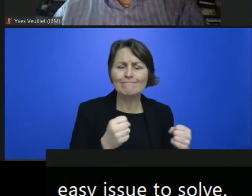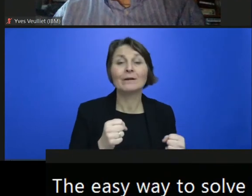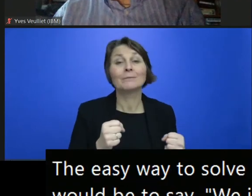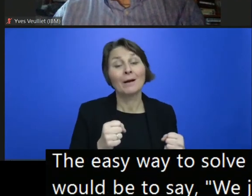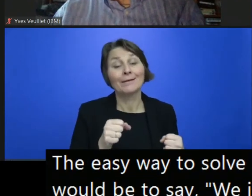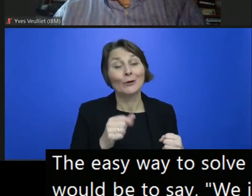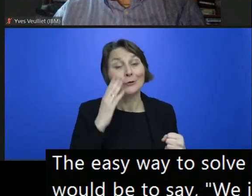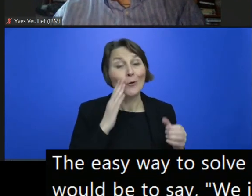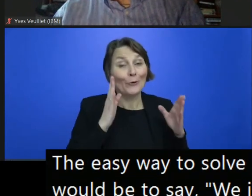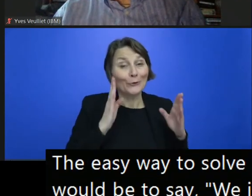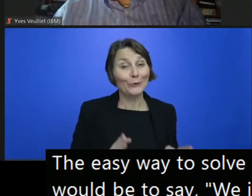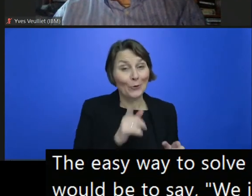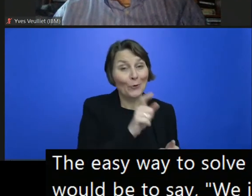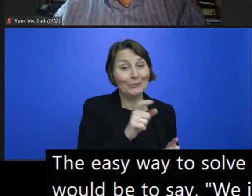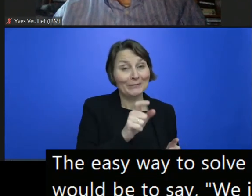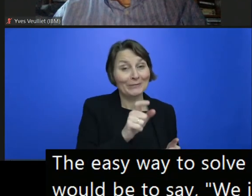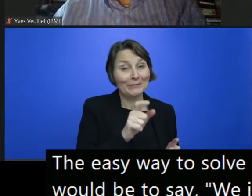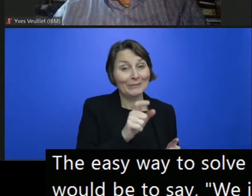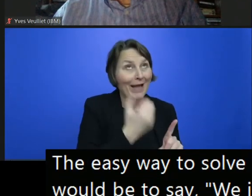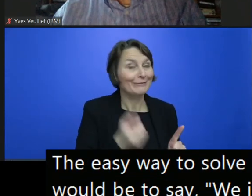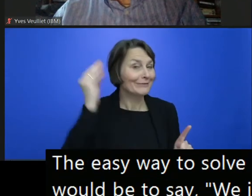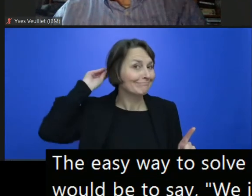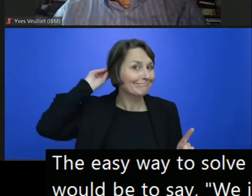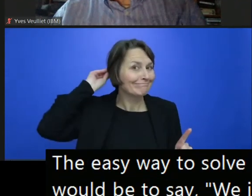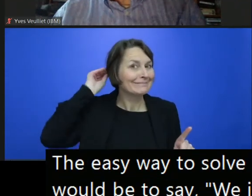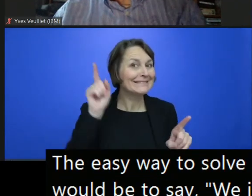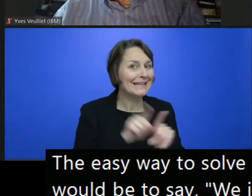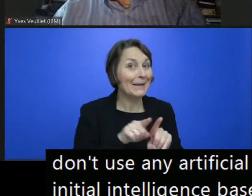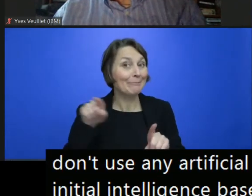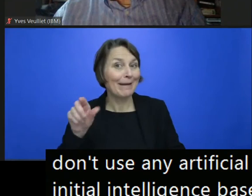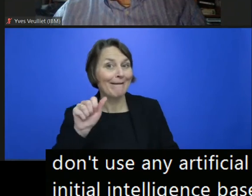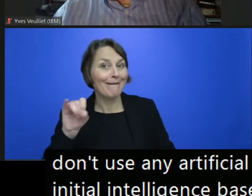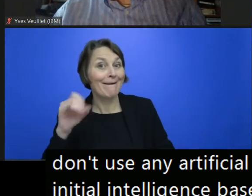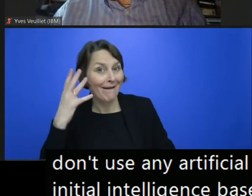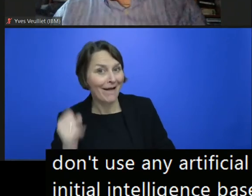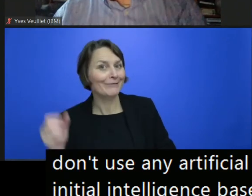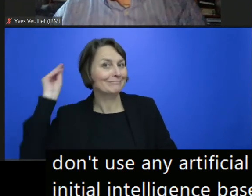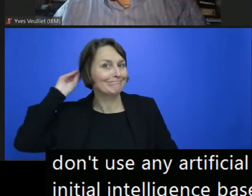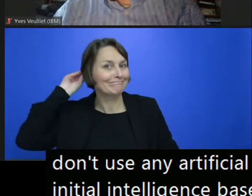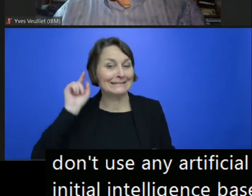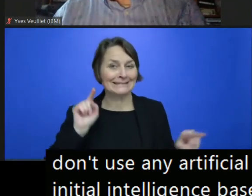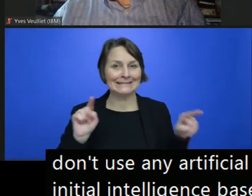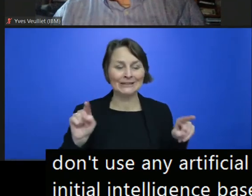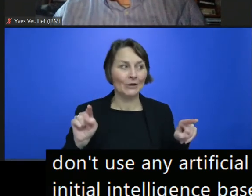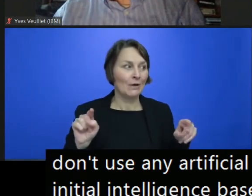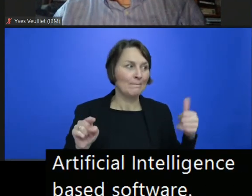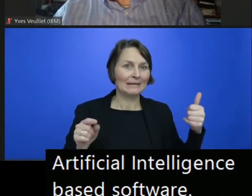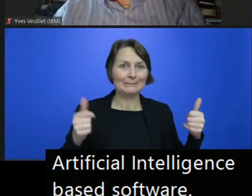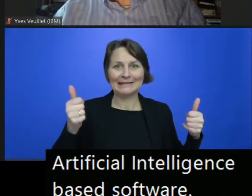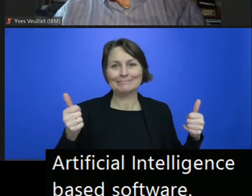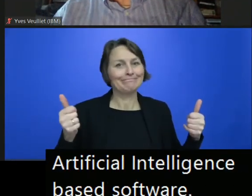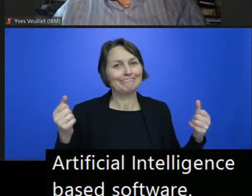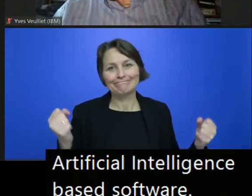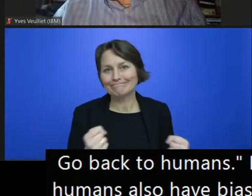But that might probably be not the solution. A lot of interest in it. We can understand from the point of view of a large company